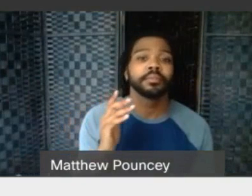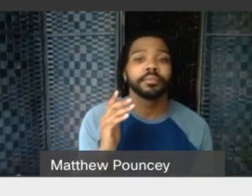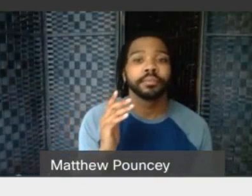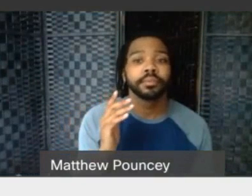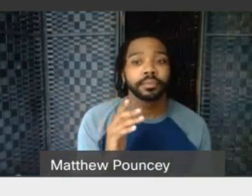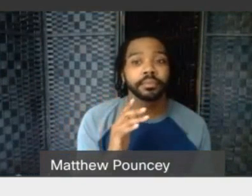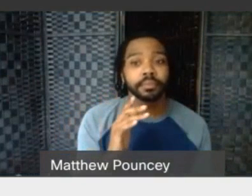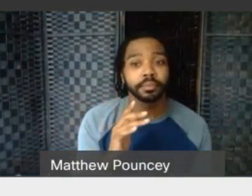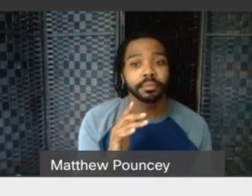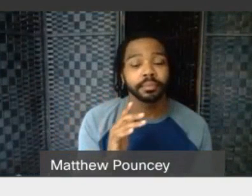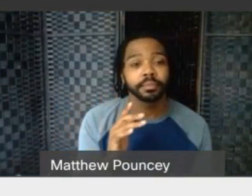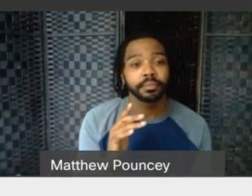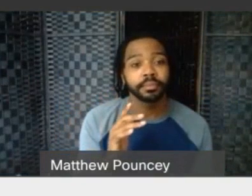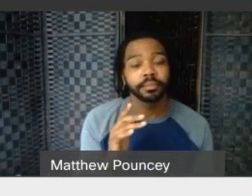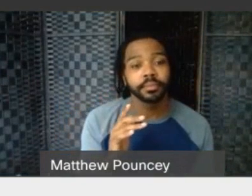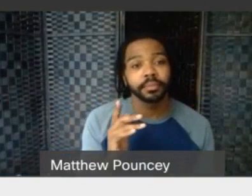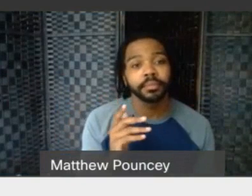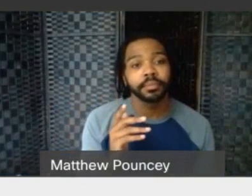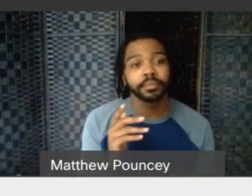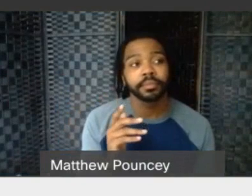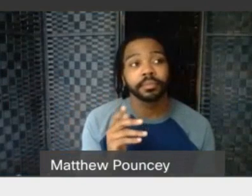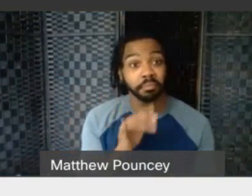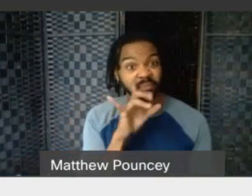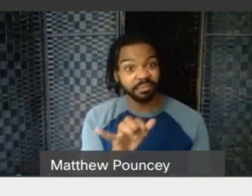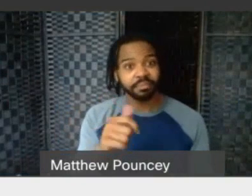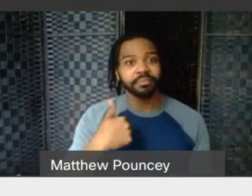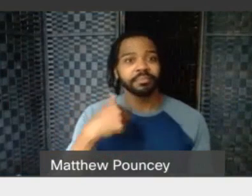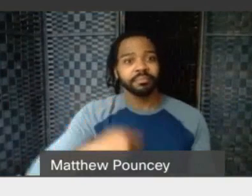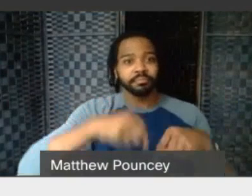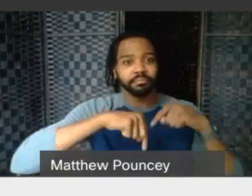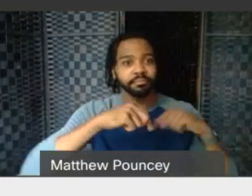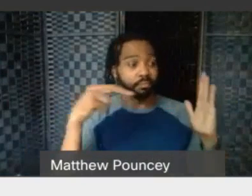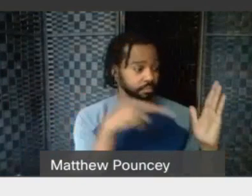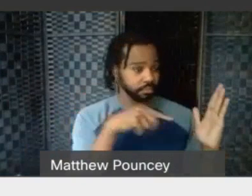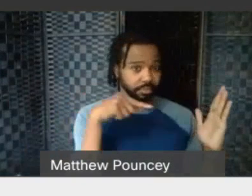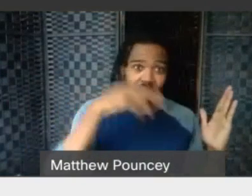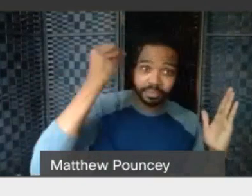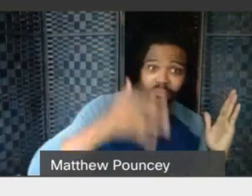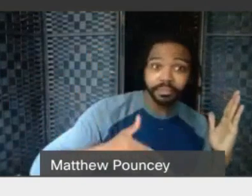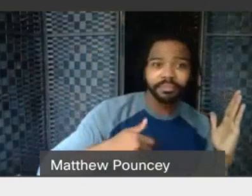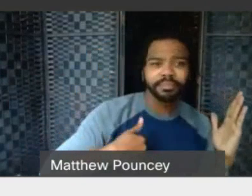there's actually, if I look at the data in terms of